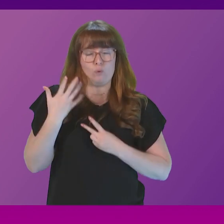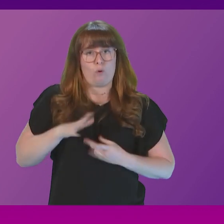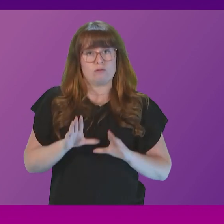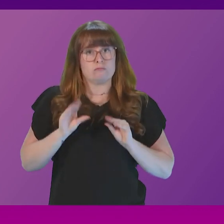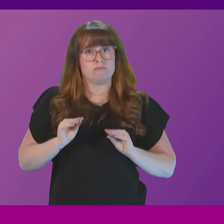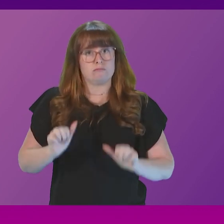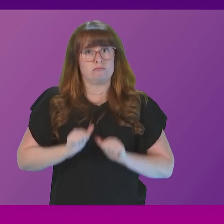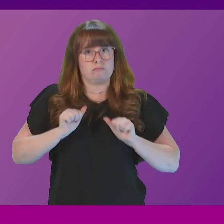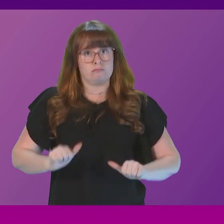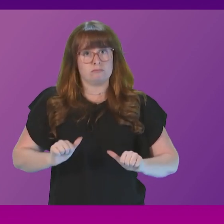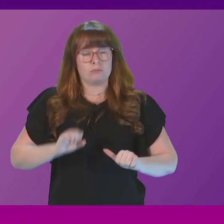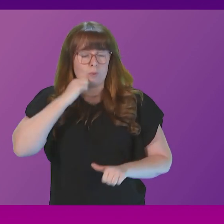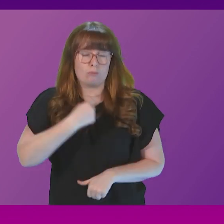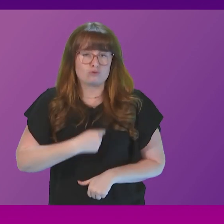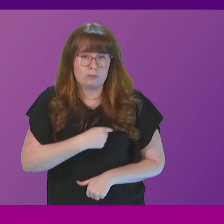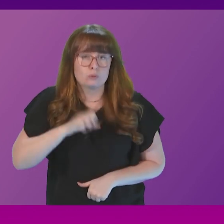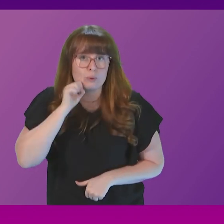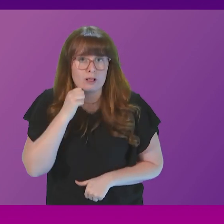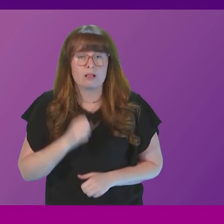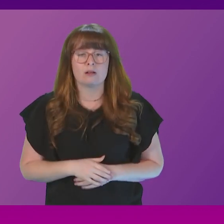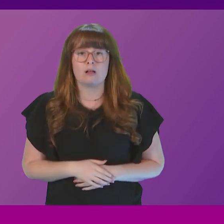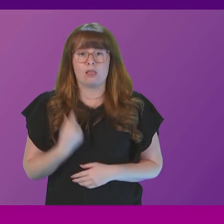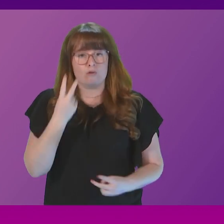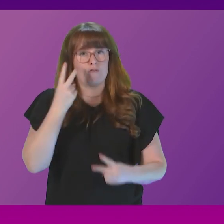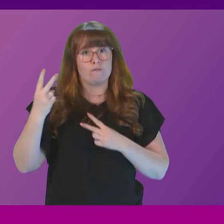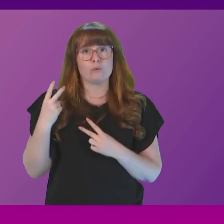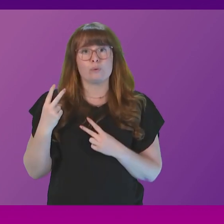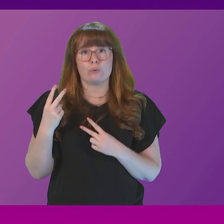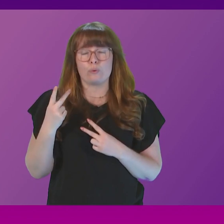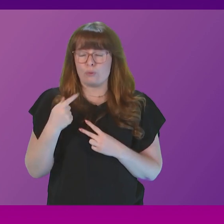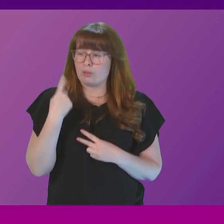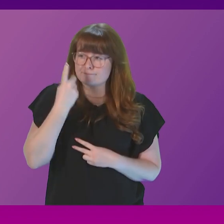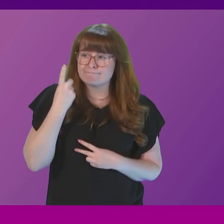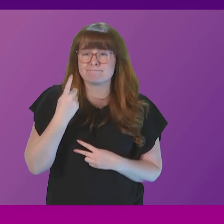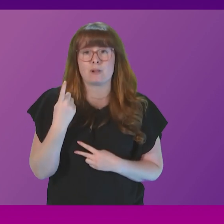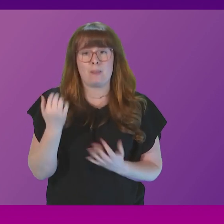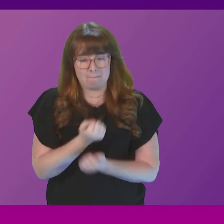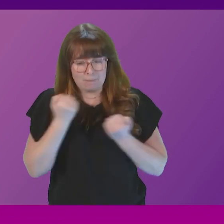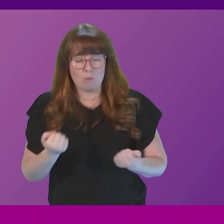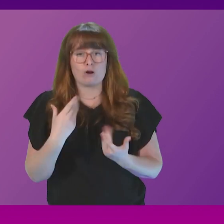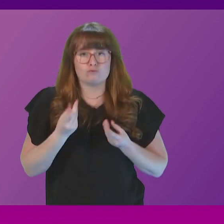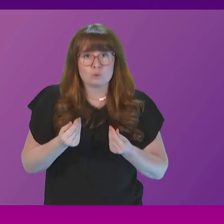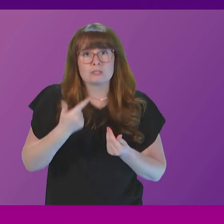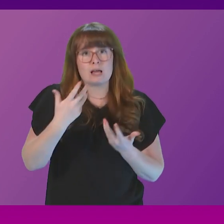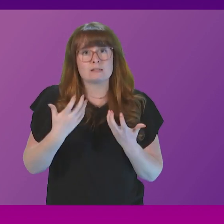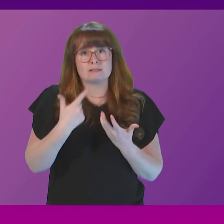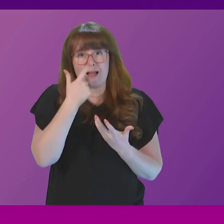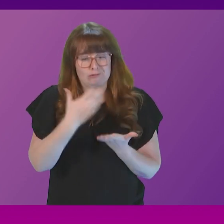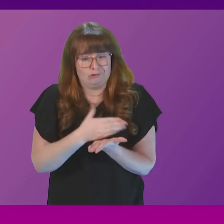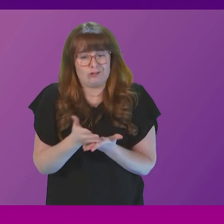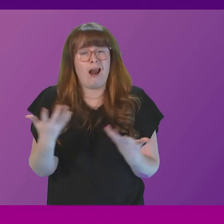promised to do that, and the review is considering how power and resources could be shared between national and local